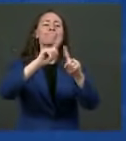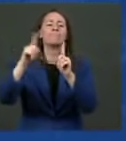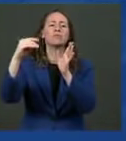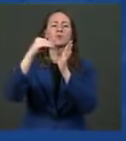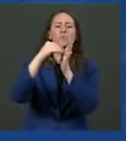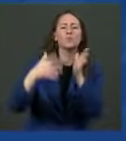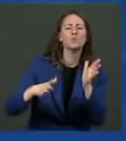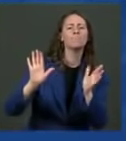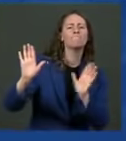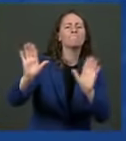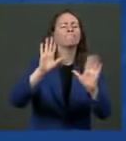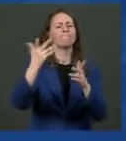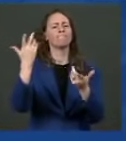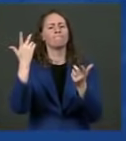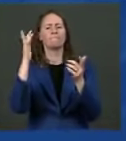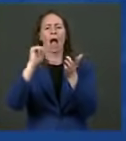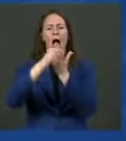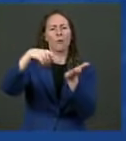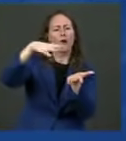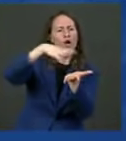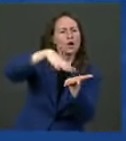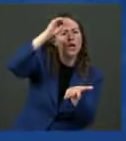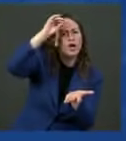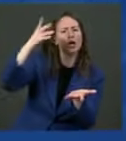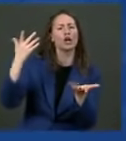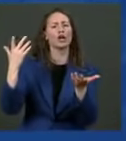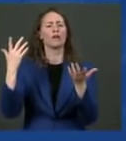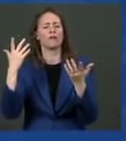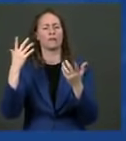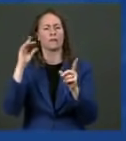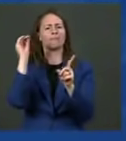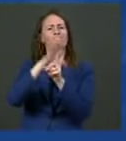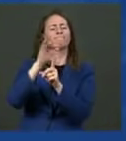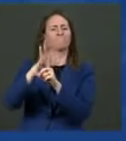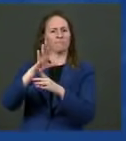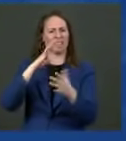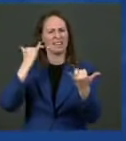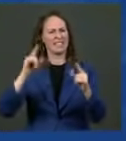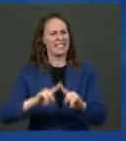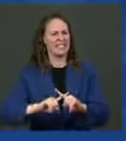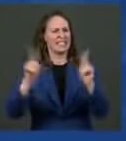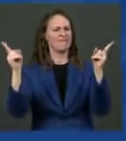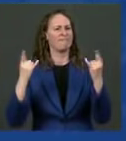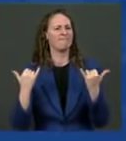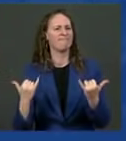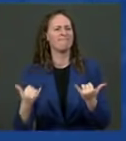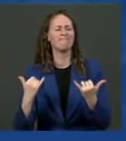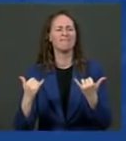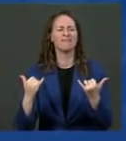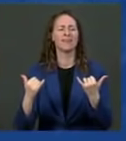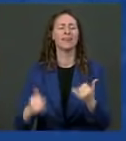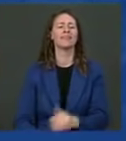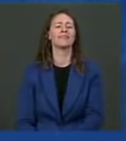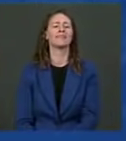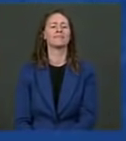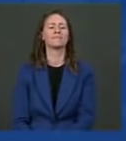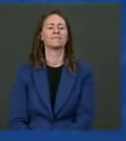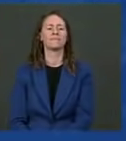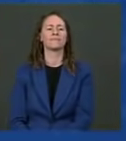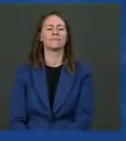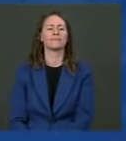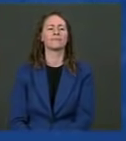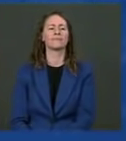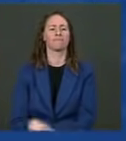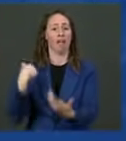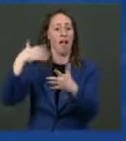place and how things are changing. And Chancellor Farabee, I told you, I think that's maybe